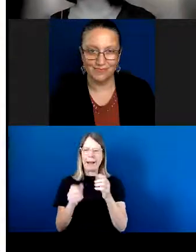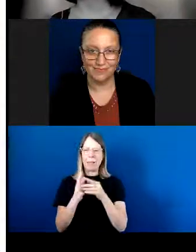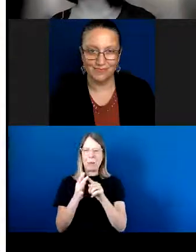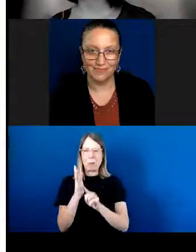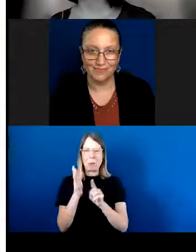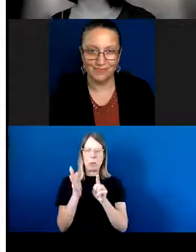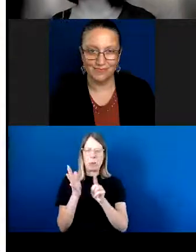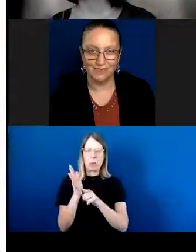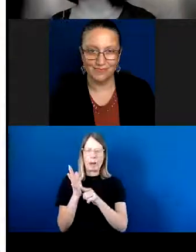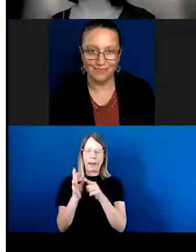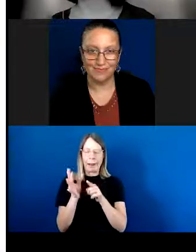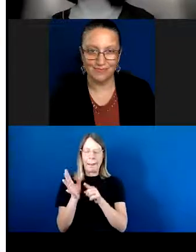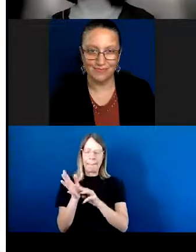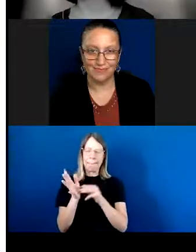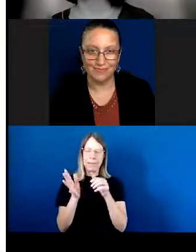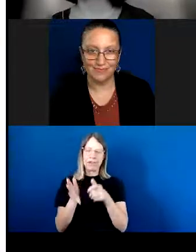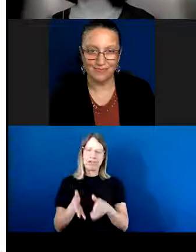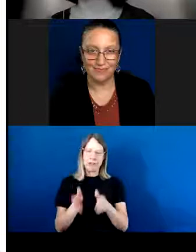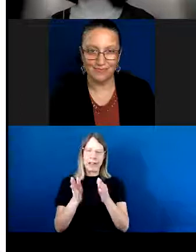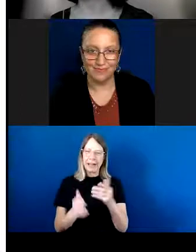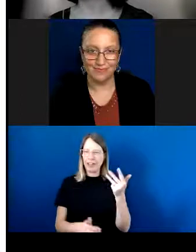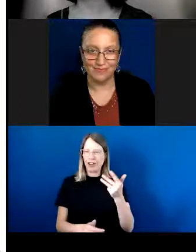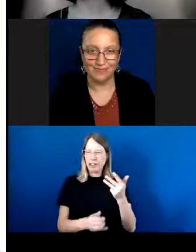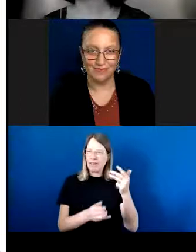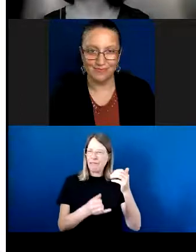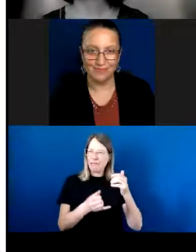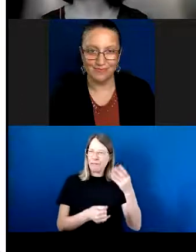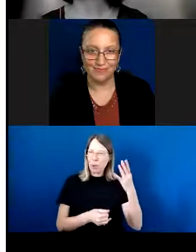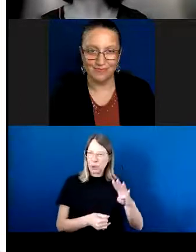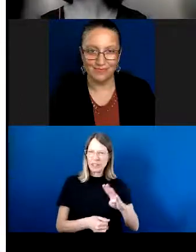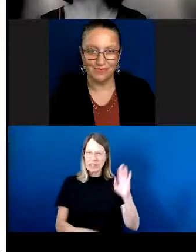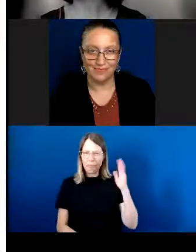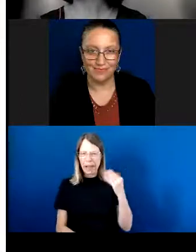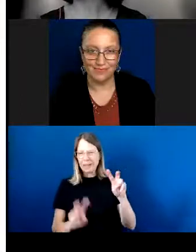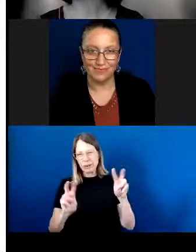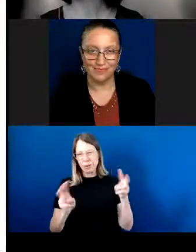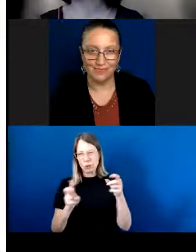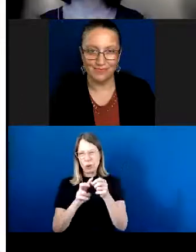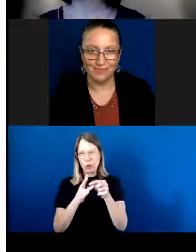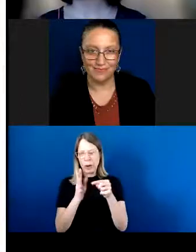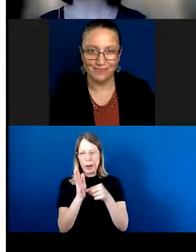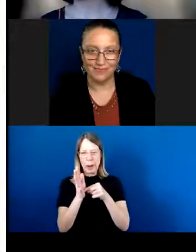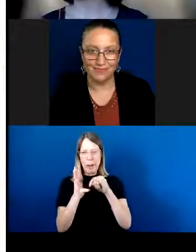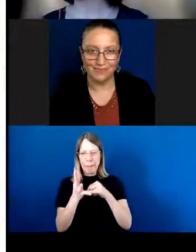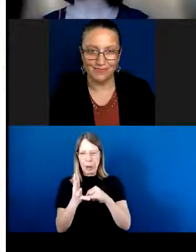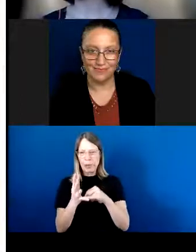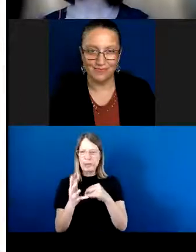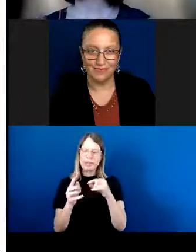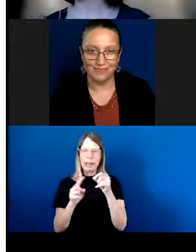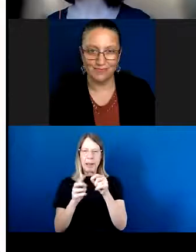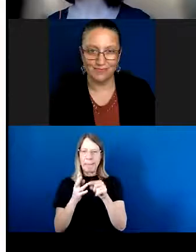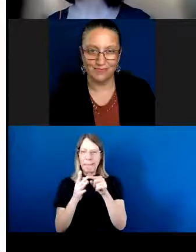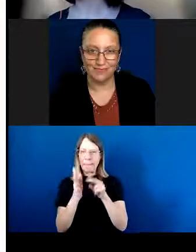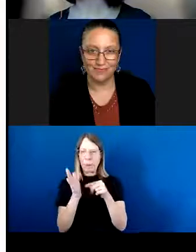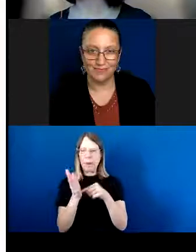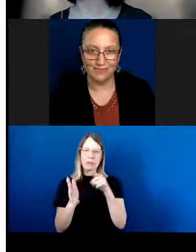this area were called several different names in the 19th century, with Potts Point named after Joseph Hyde Potts, accountant to the Bank of New South